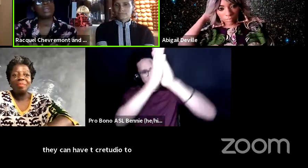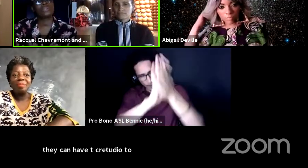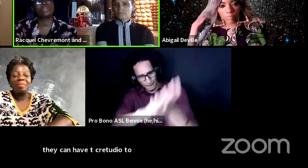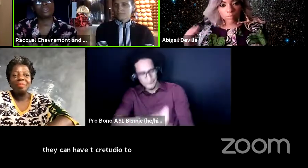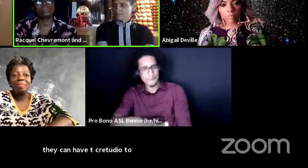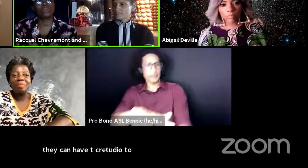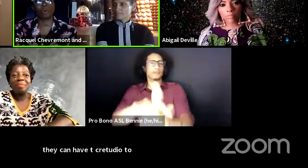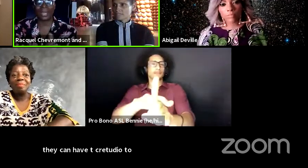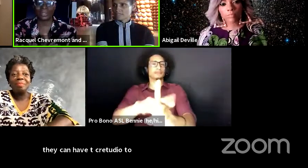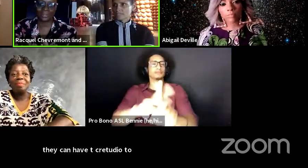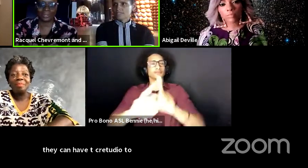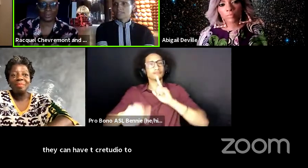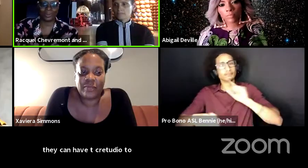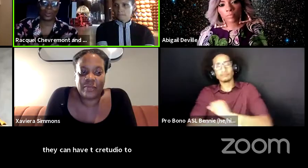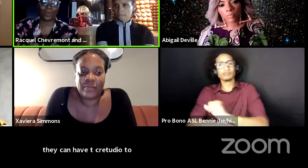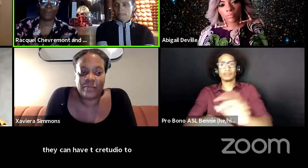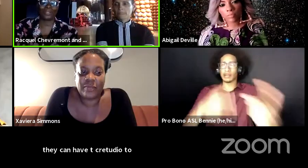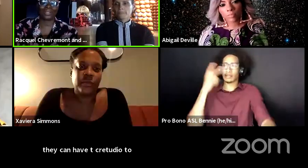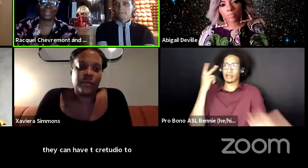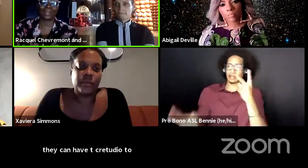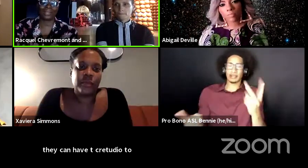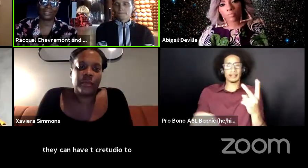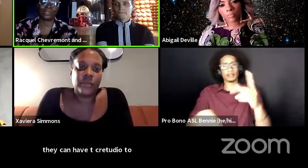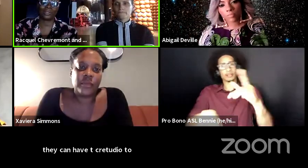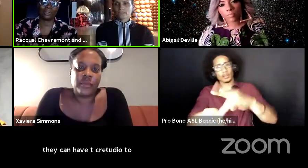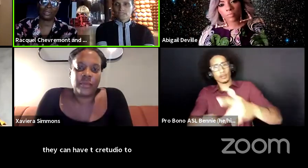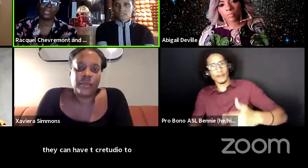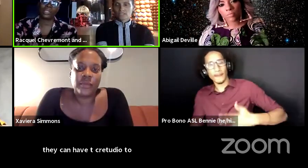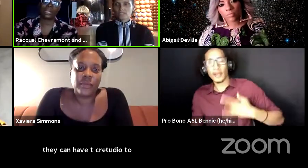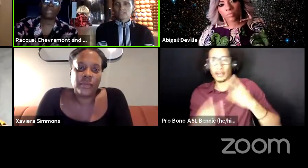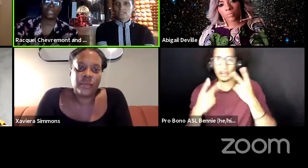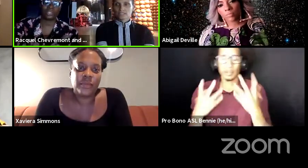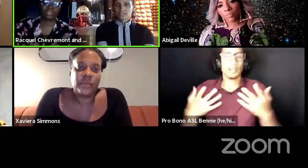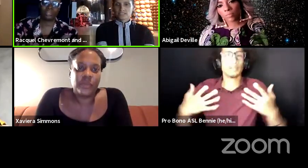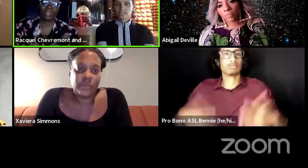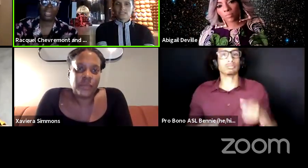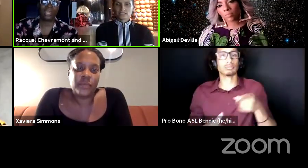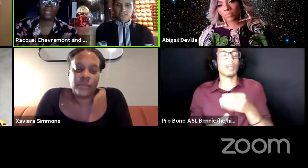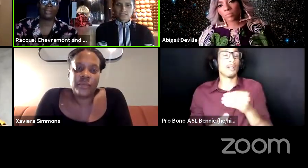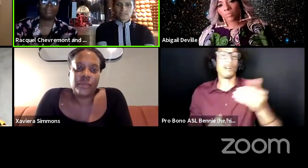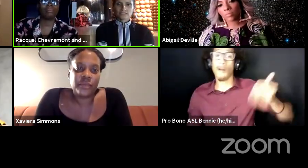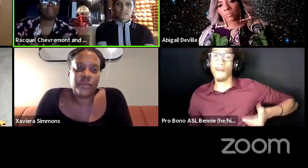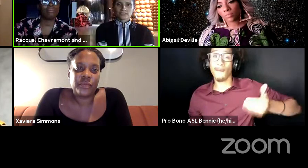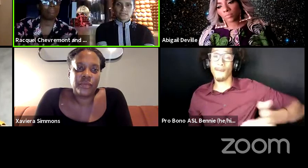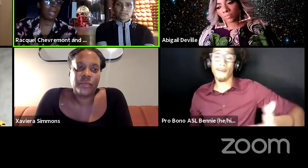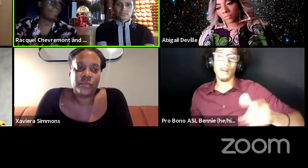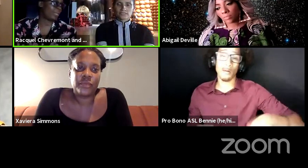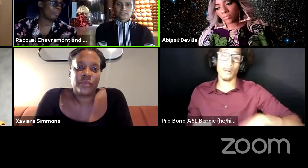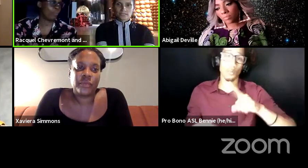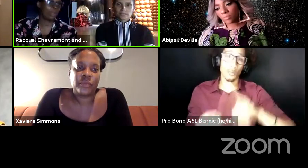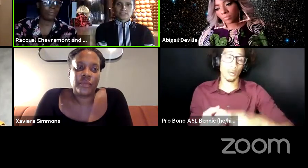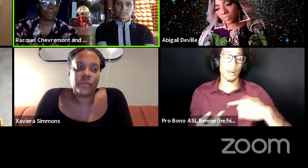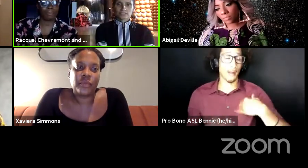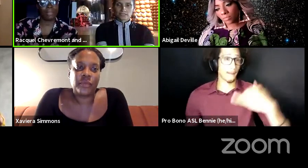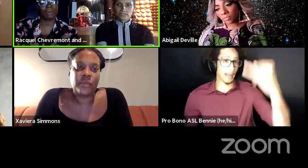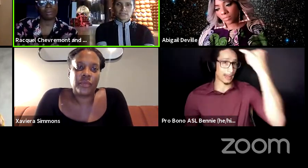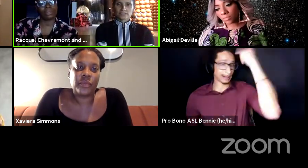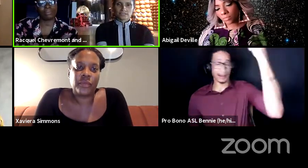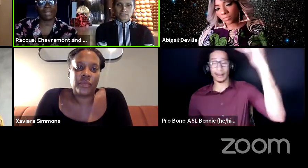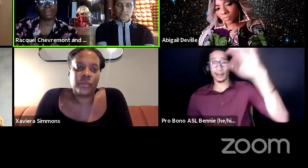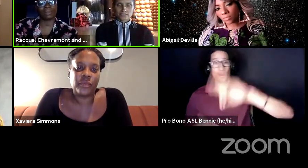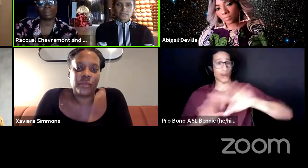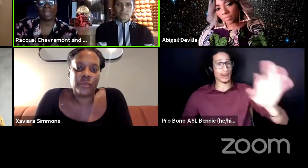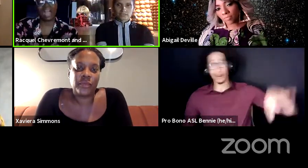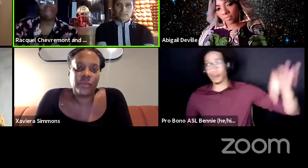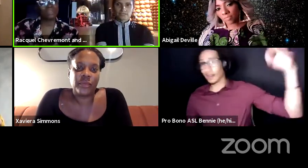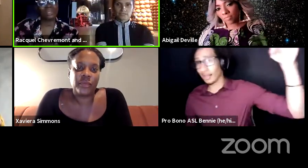hard to go back to the studio oftentimes because you're discouraged. And I think one of our main goals